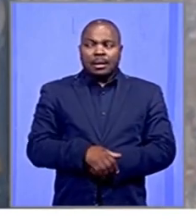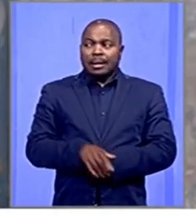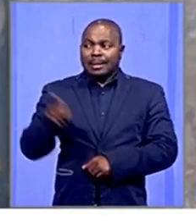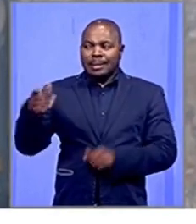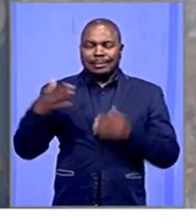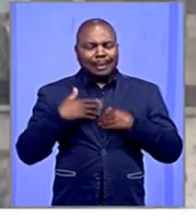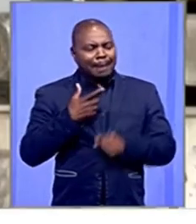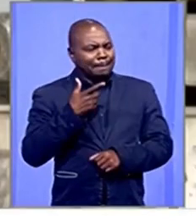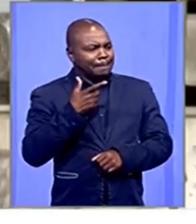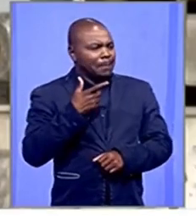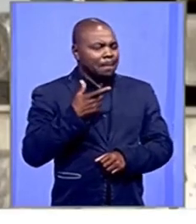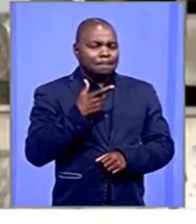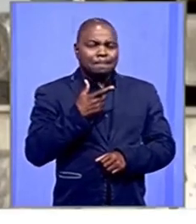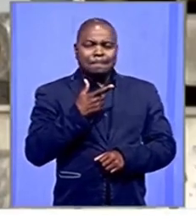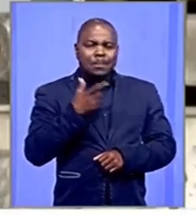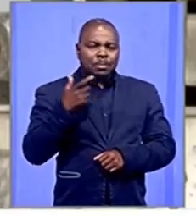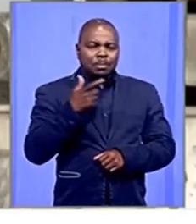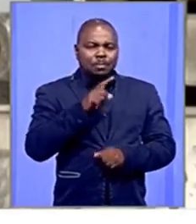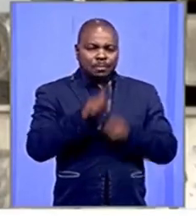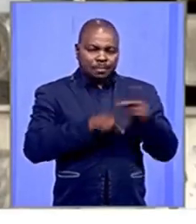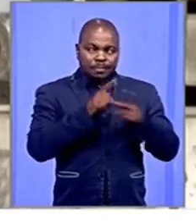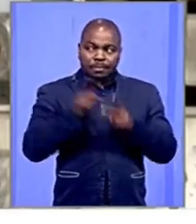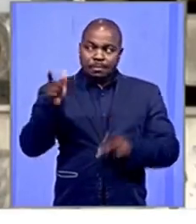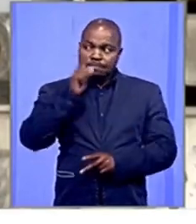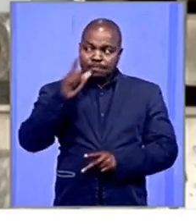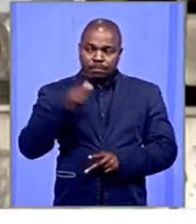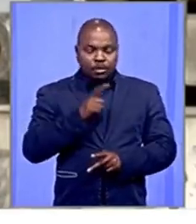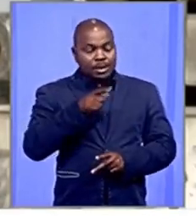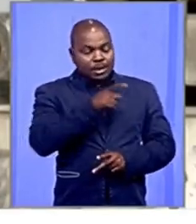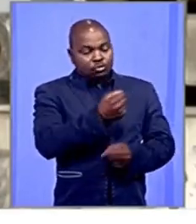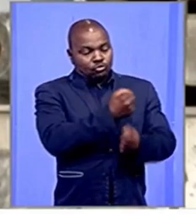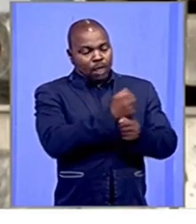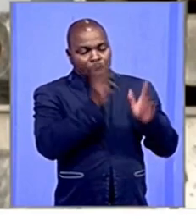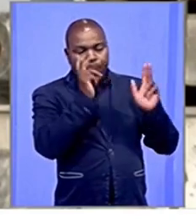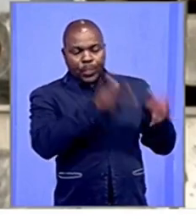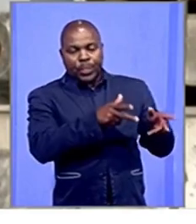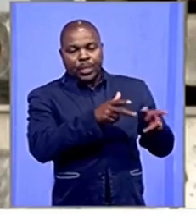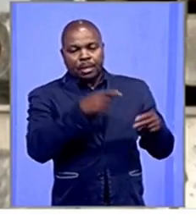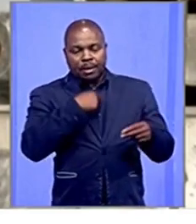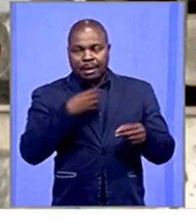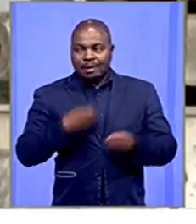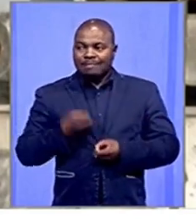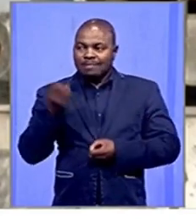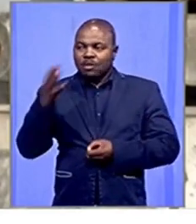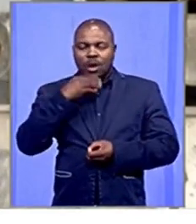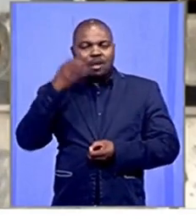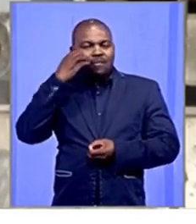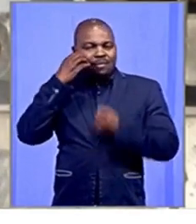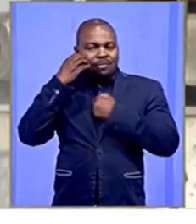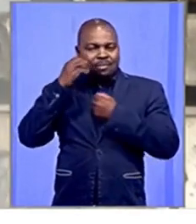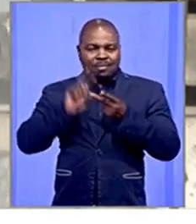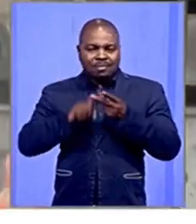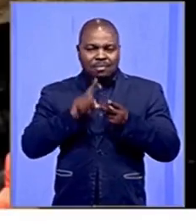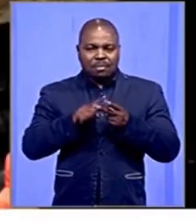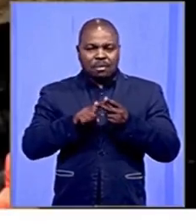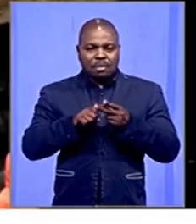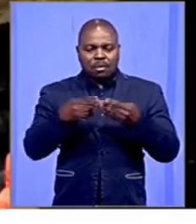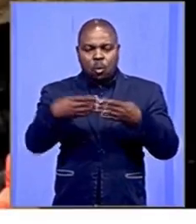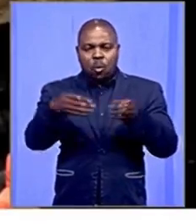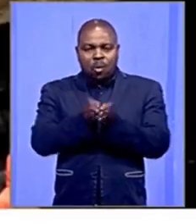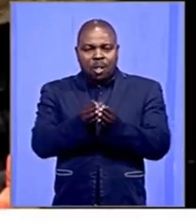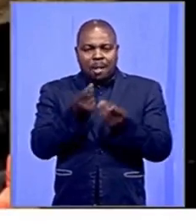us. Yes, yeah. Then they told us to leave the trucks, give them cell phones and our wallets. Then